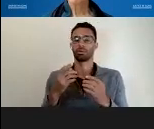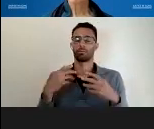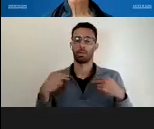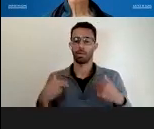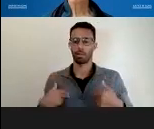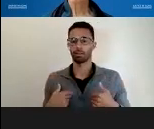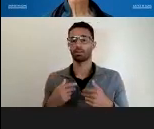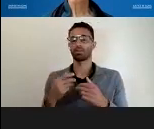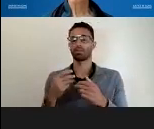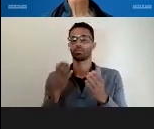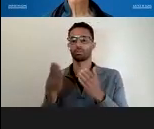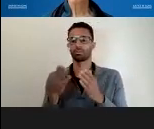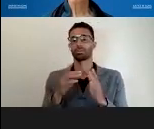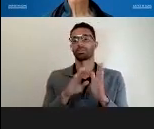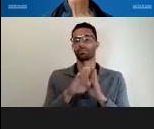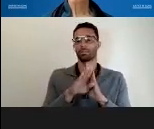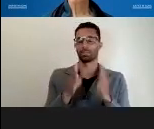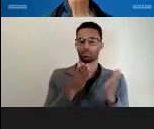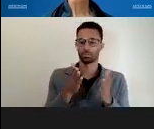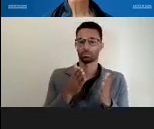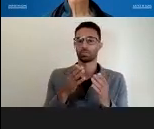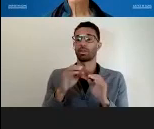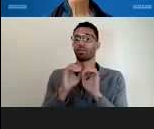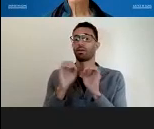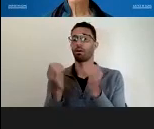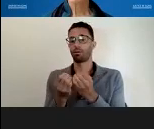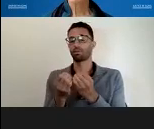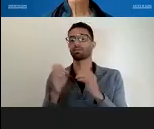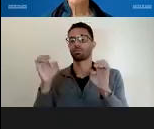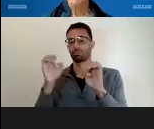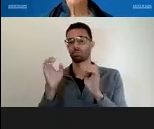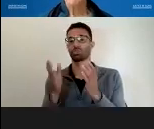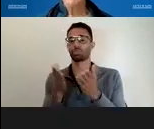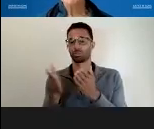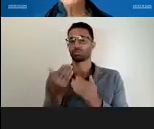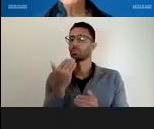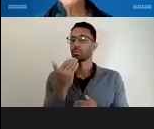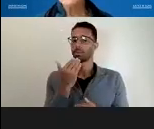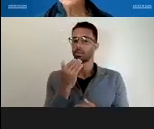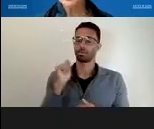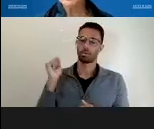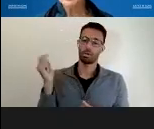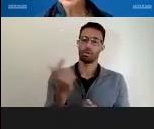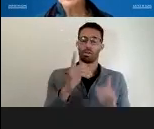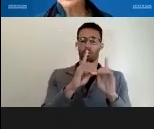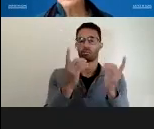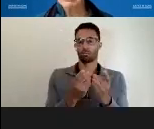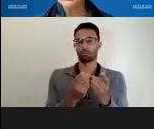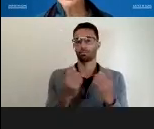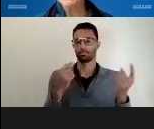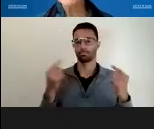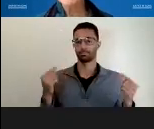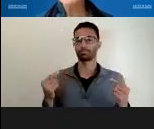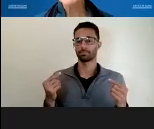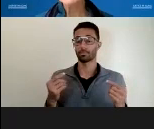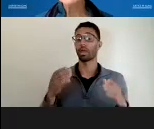Department of Developmental Services, and the Office of Emergency Services. So thank you to all of our consumer services and